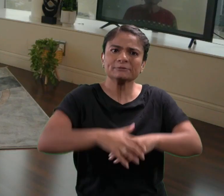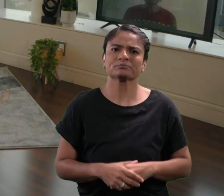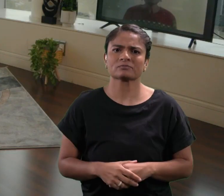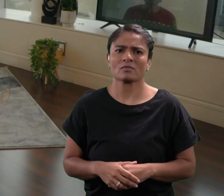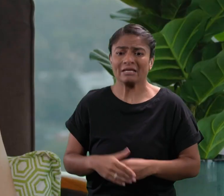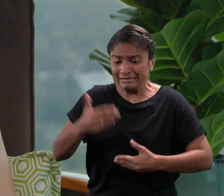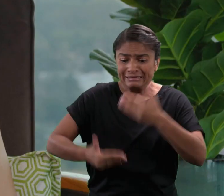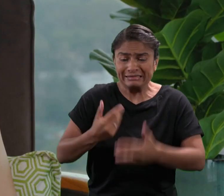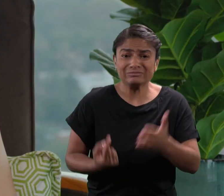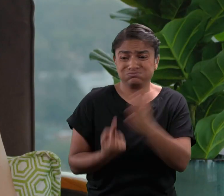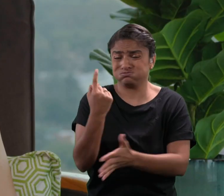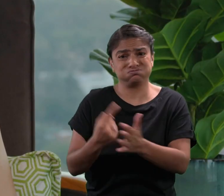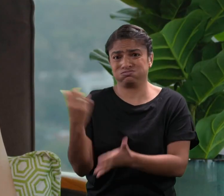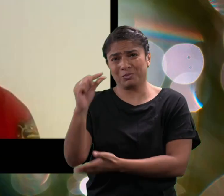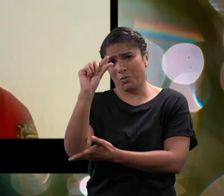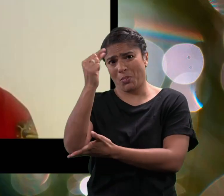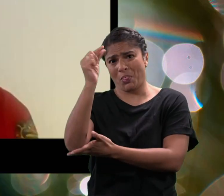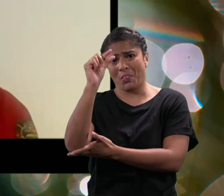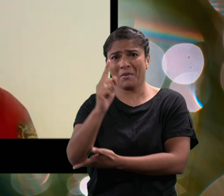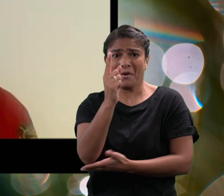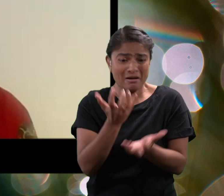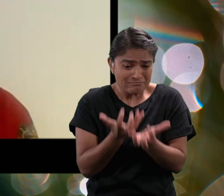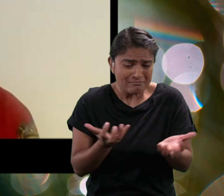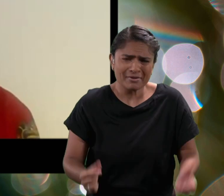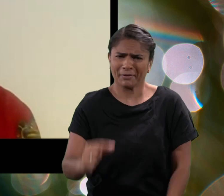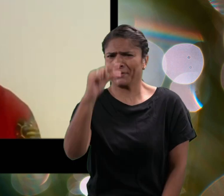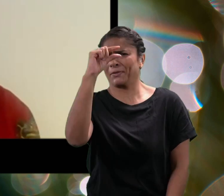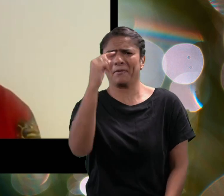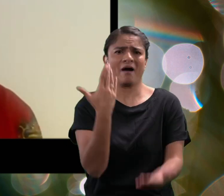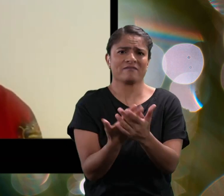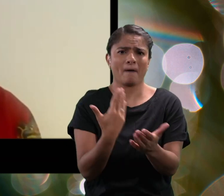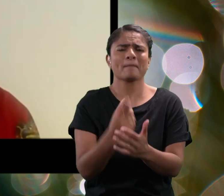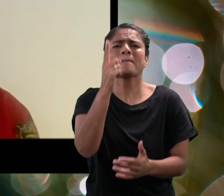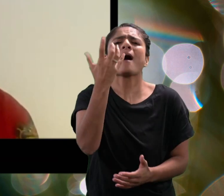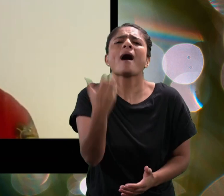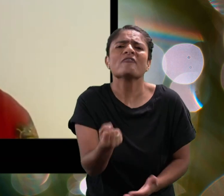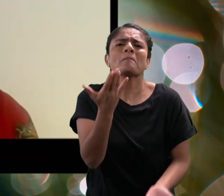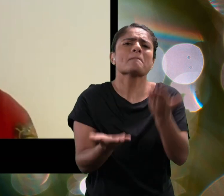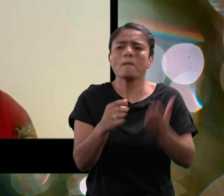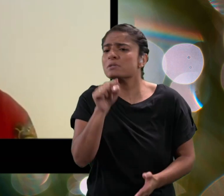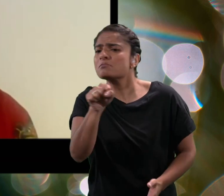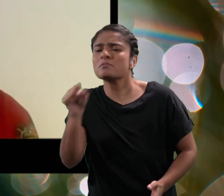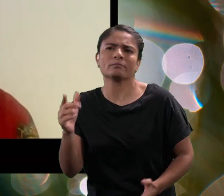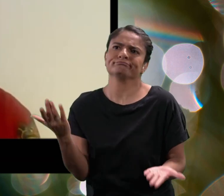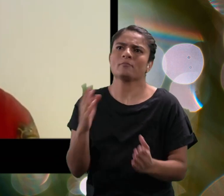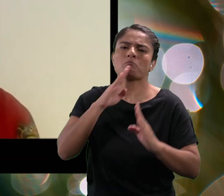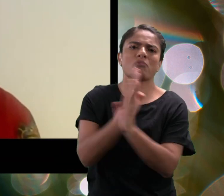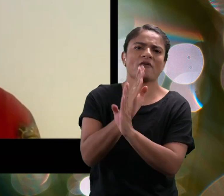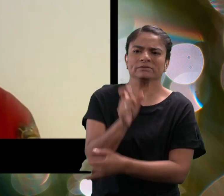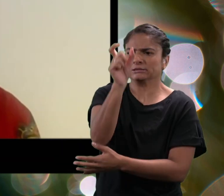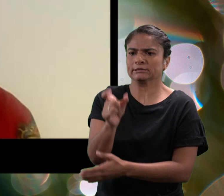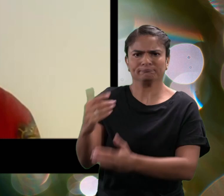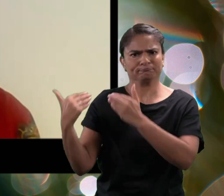yeah, it's not much that is happening, but that is the little that is there now. There are probably also maybe